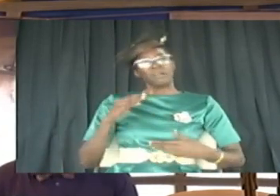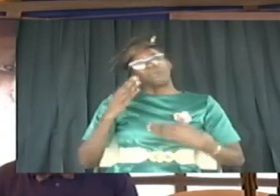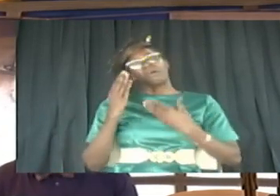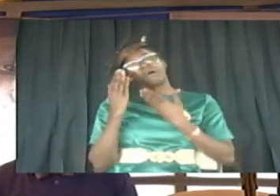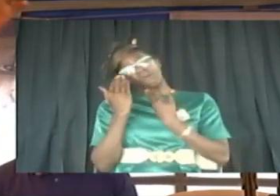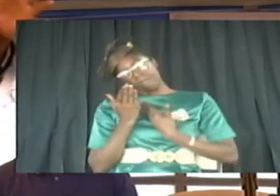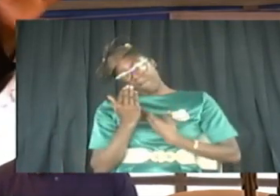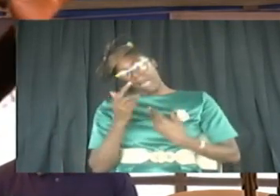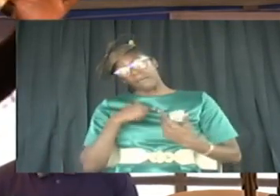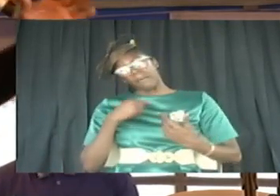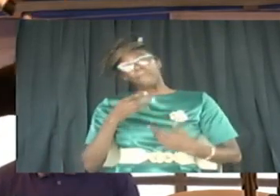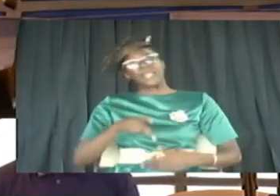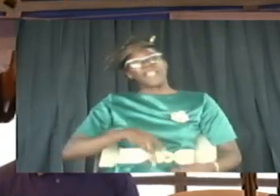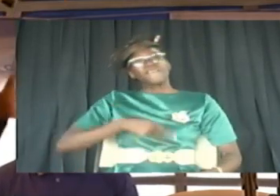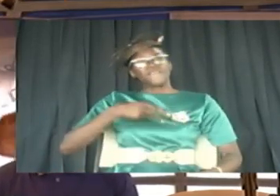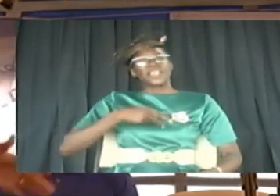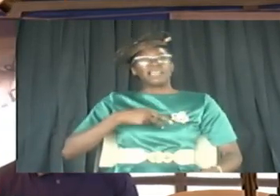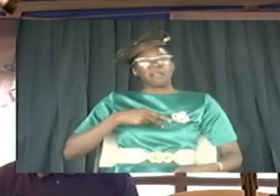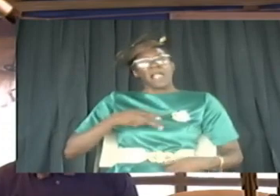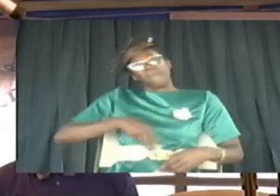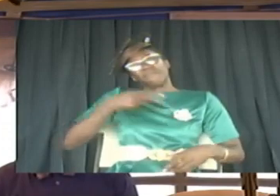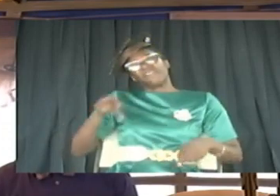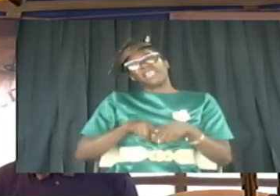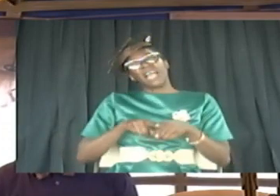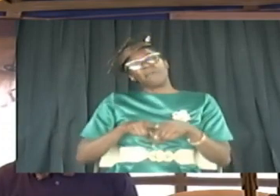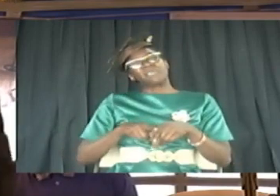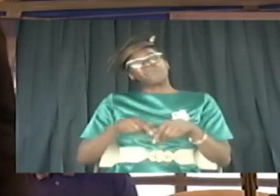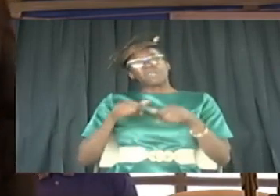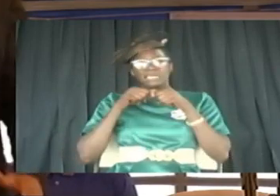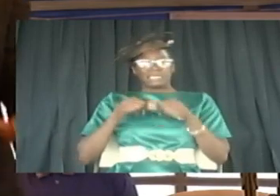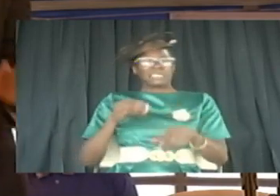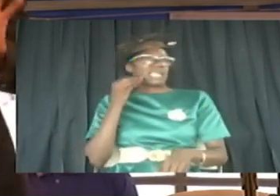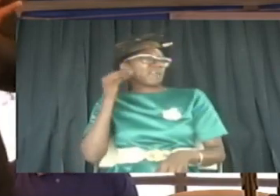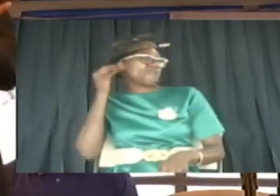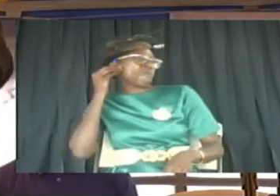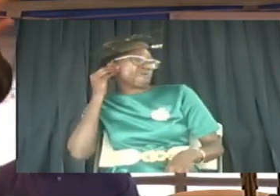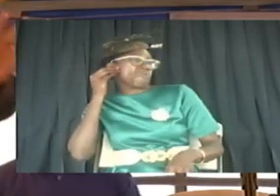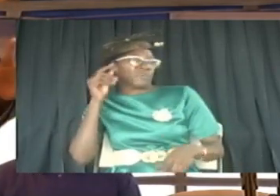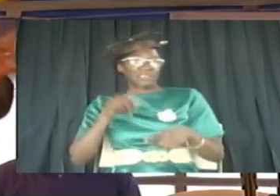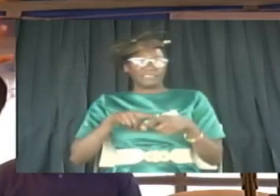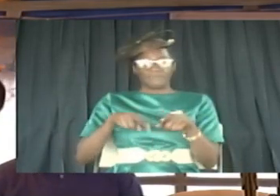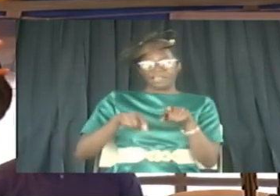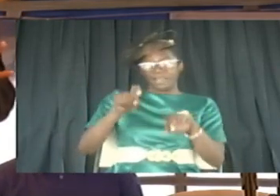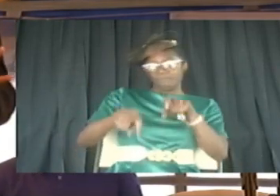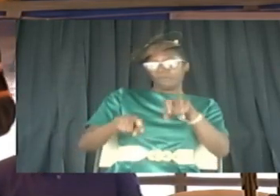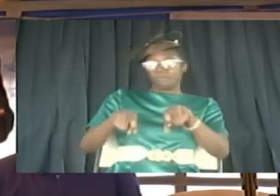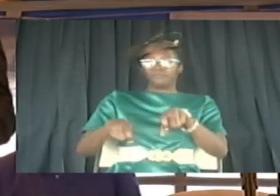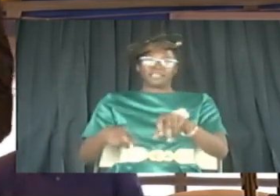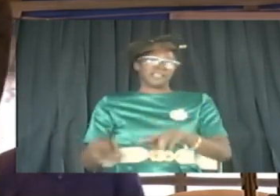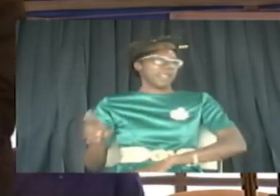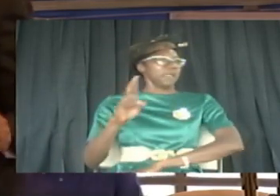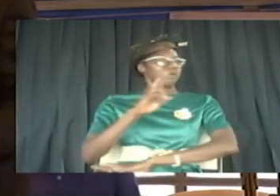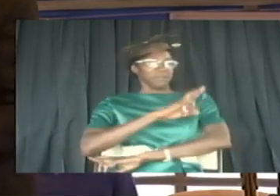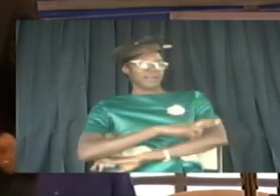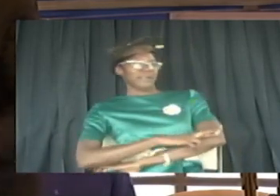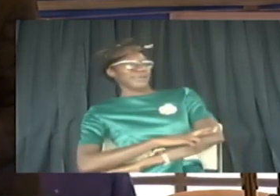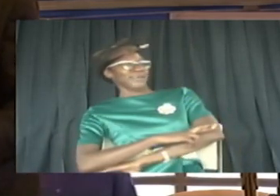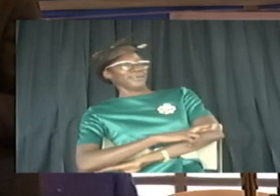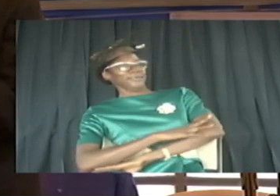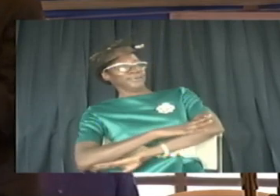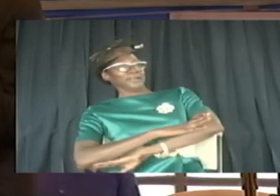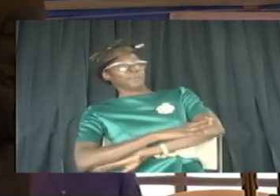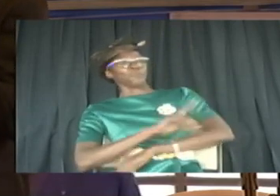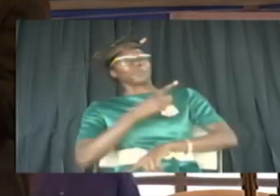feel like I could just stay home this evening and put my feet up and relax, but it's prayer meeting